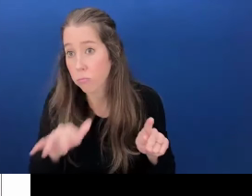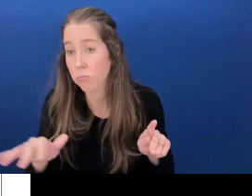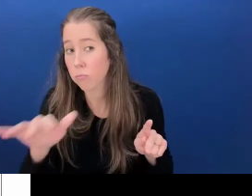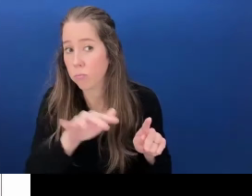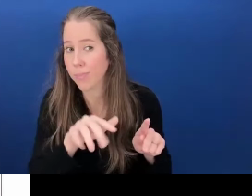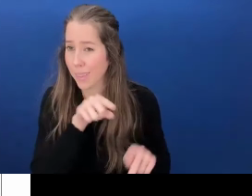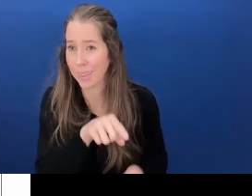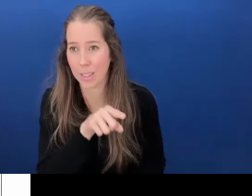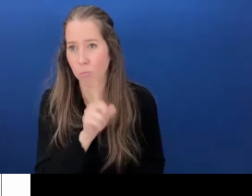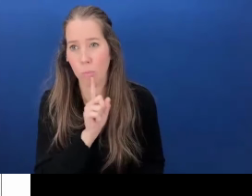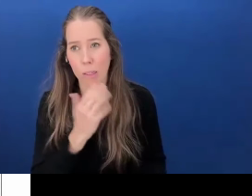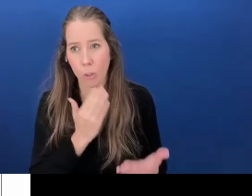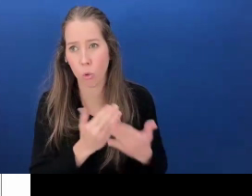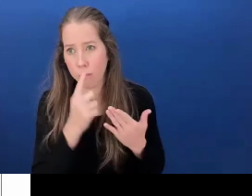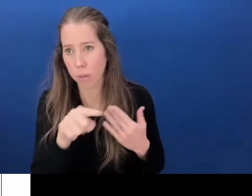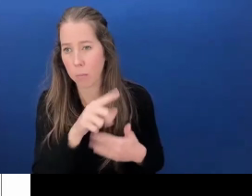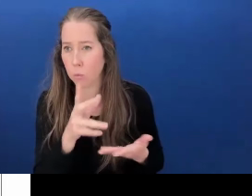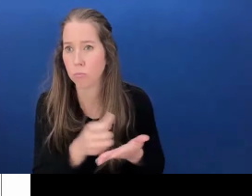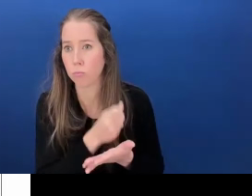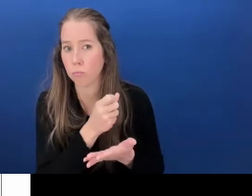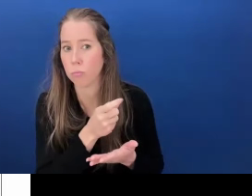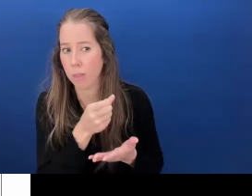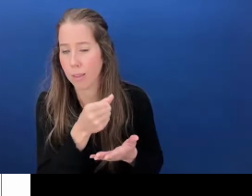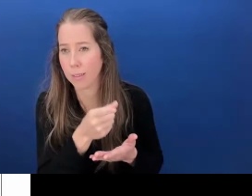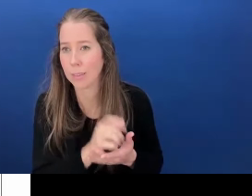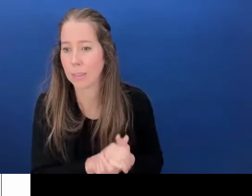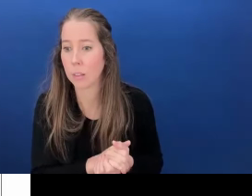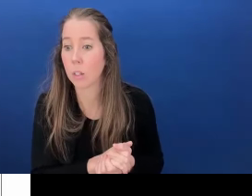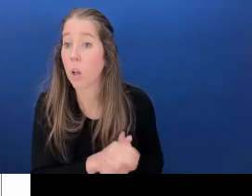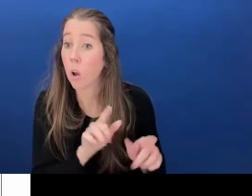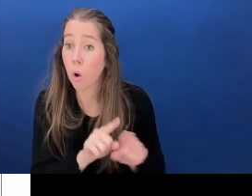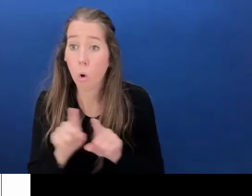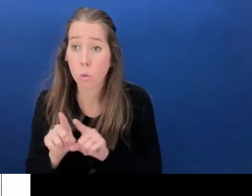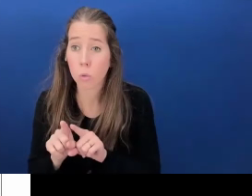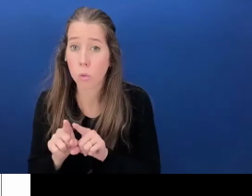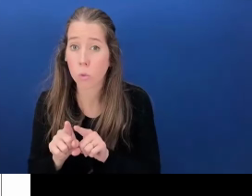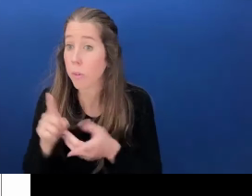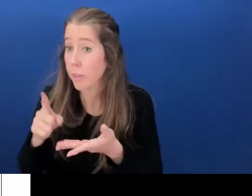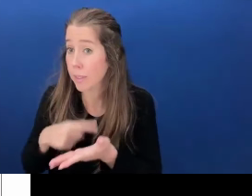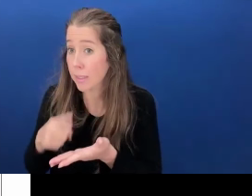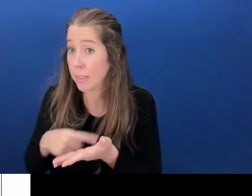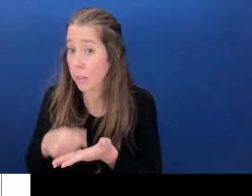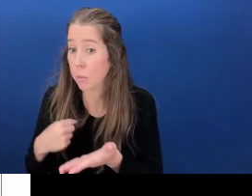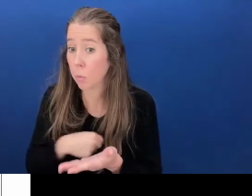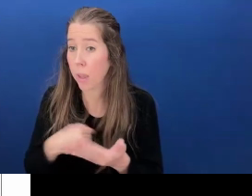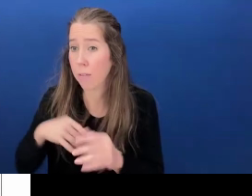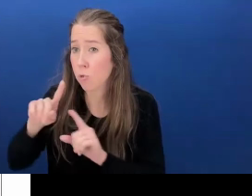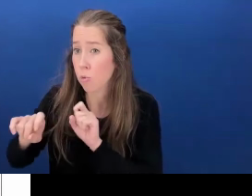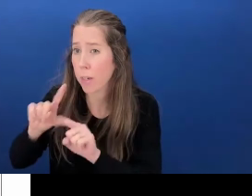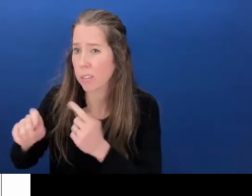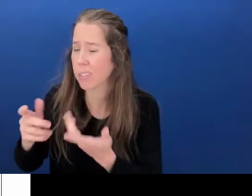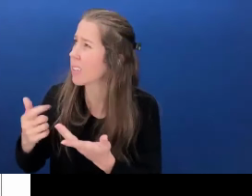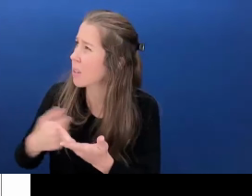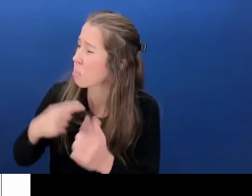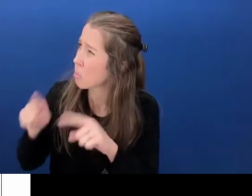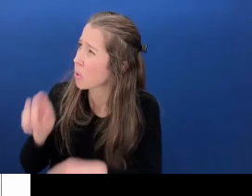This is a great thing for them to be able to take advantage of. And there is this thing where sometimes we get questions from students, well, why don't I just do it at Fresno